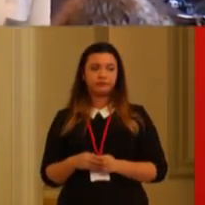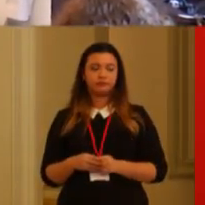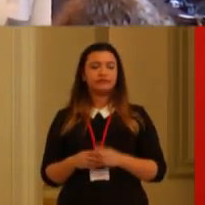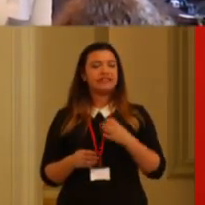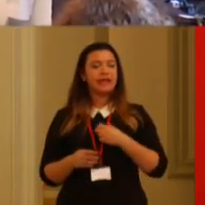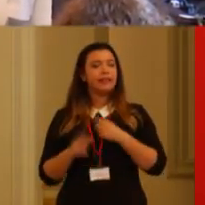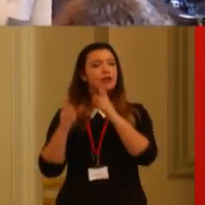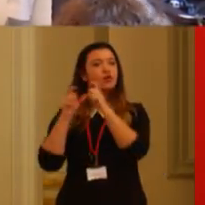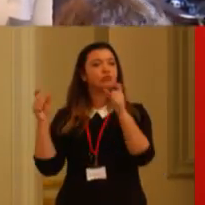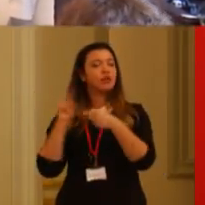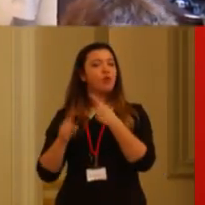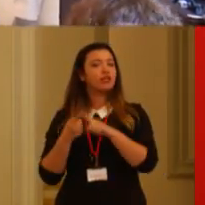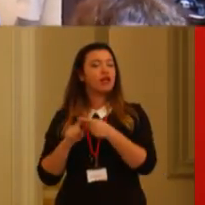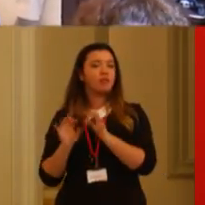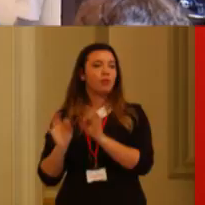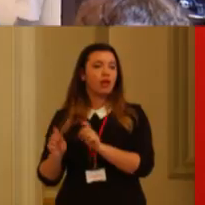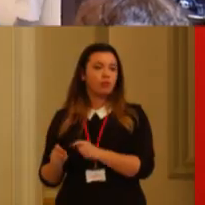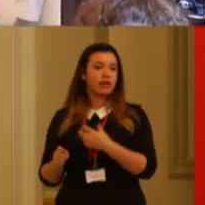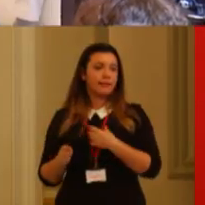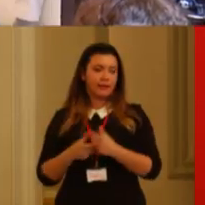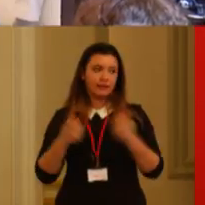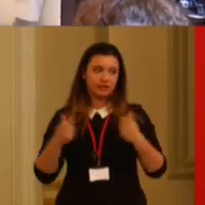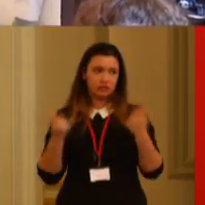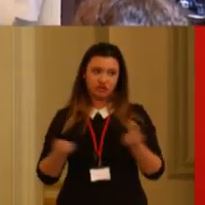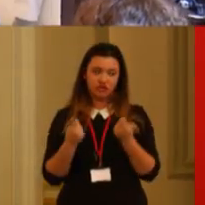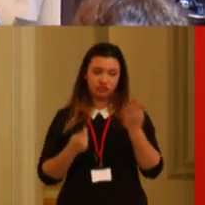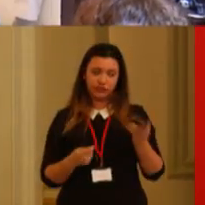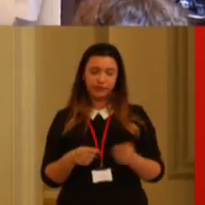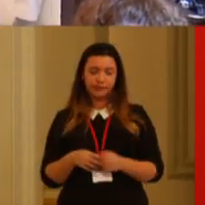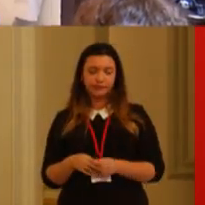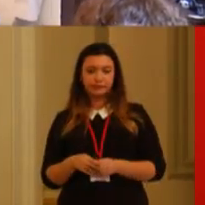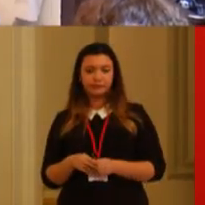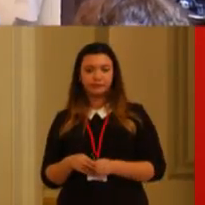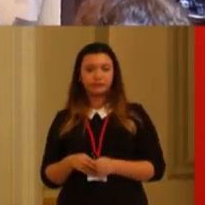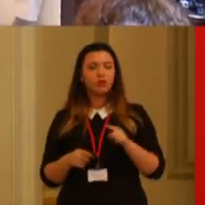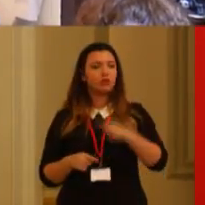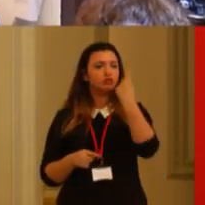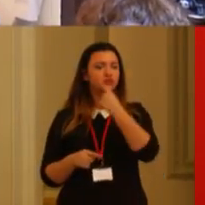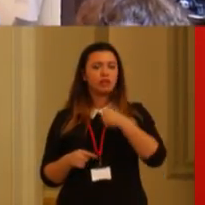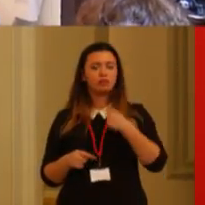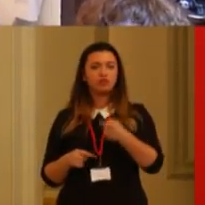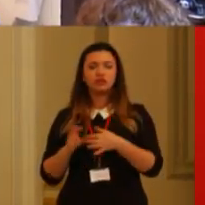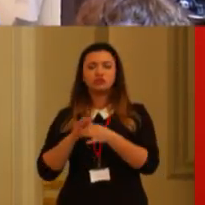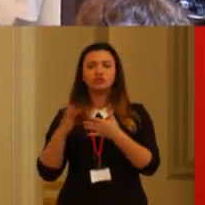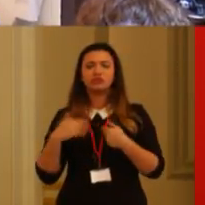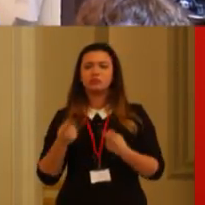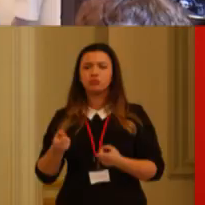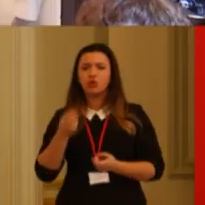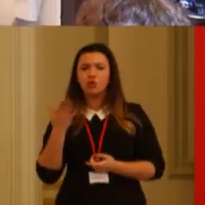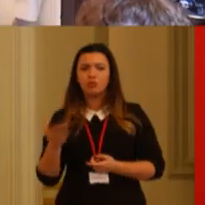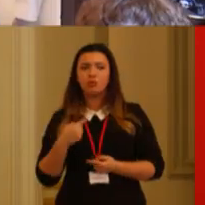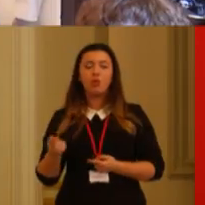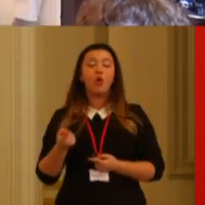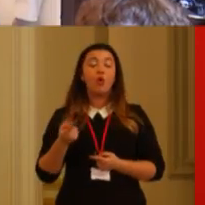they appreciate it, and they strive to improve their corporate policy along the results from